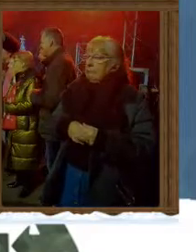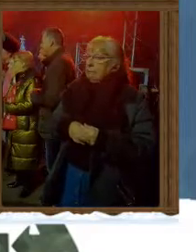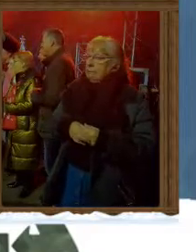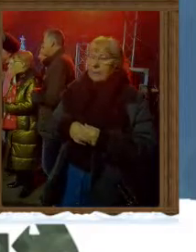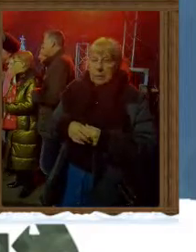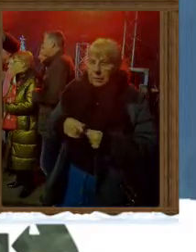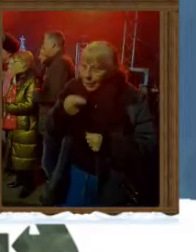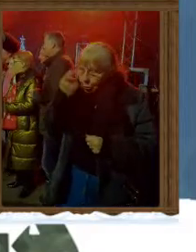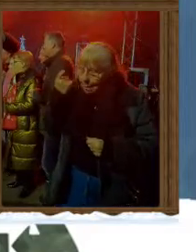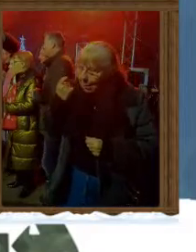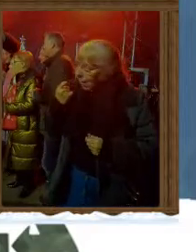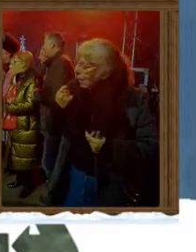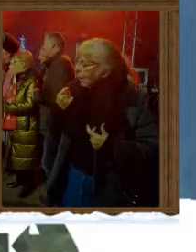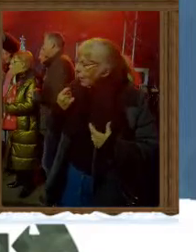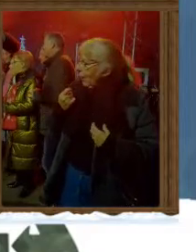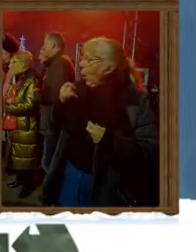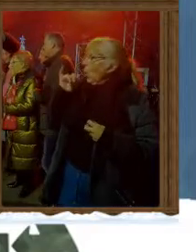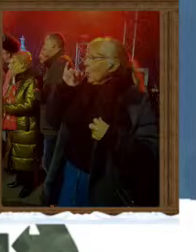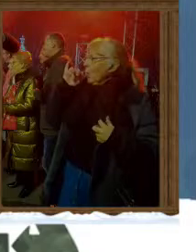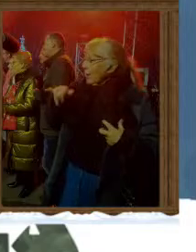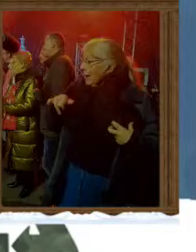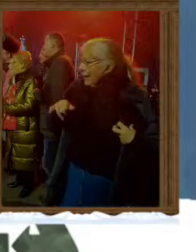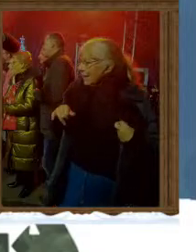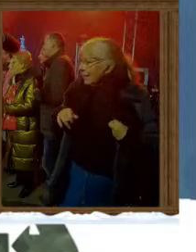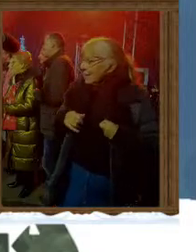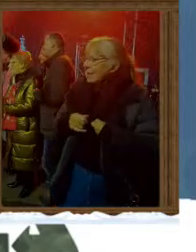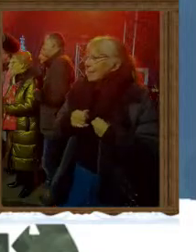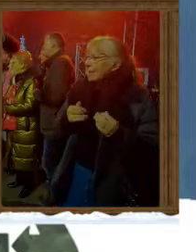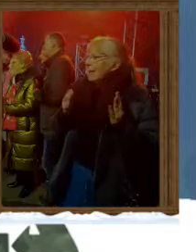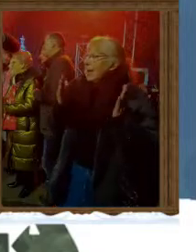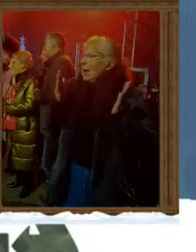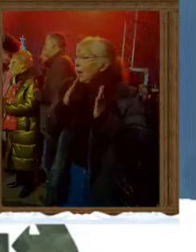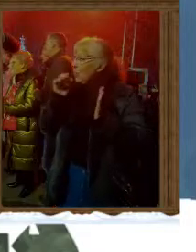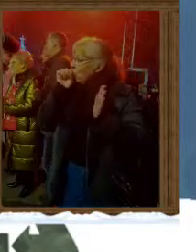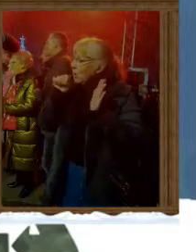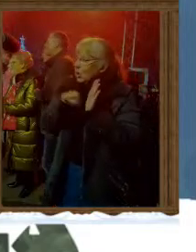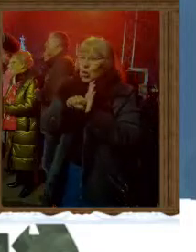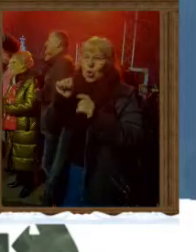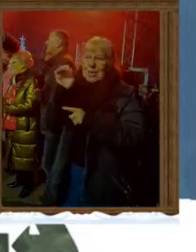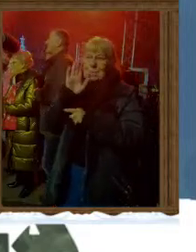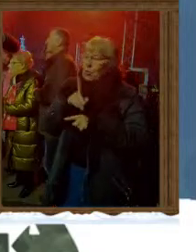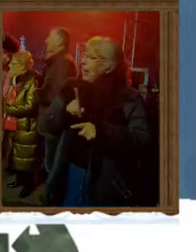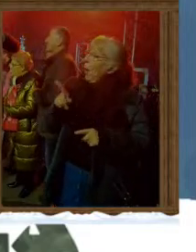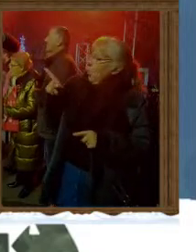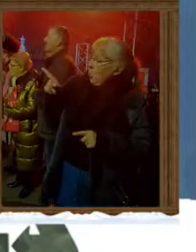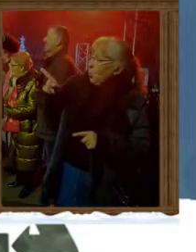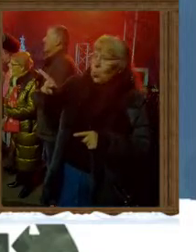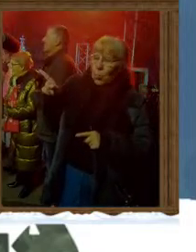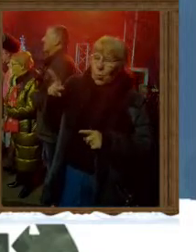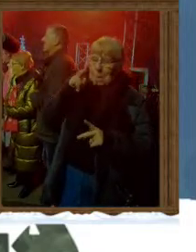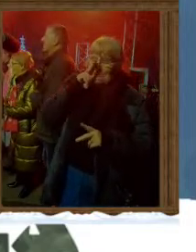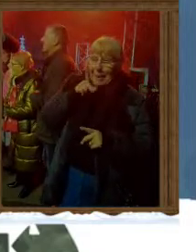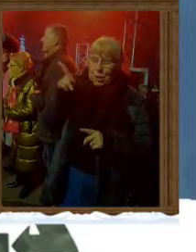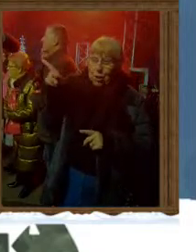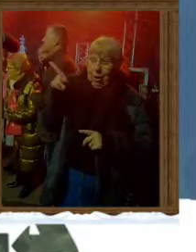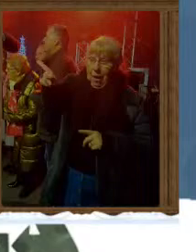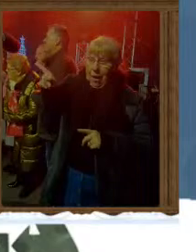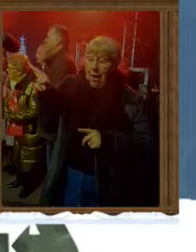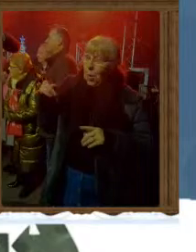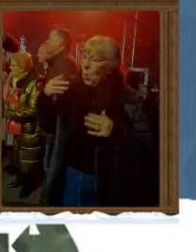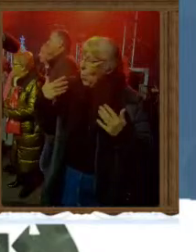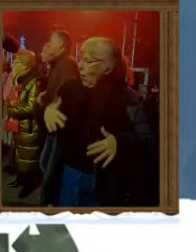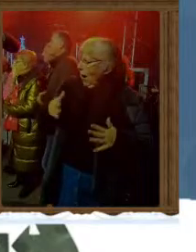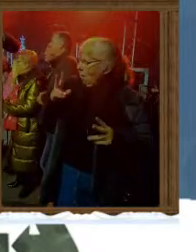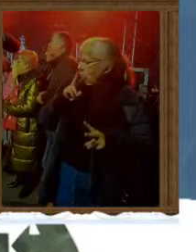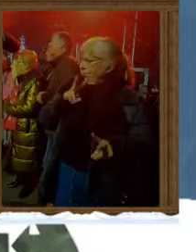Can you remember? Yes. It was a wee Christmas tree. Oh, yeah, here it is. It's on the screen. So we have a picture of it on the screen. Wow, what did